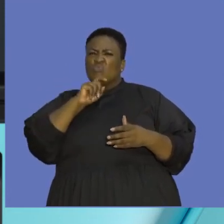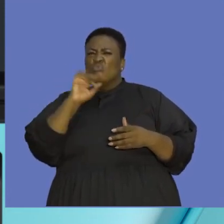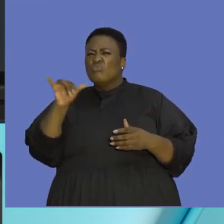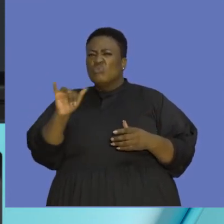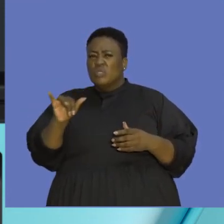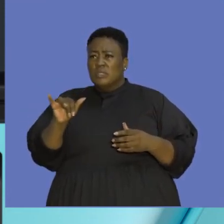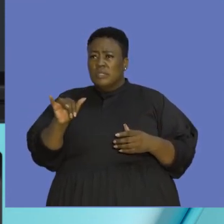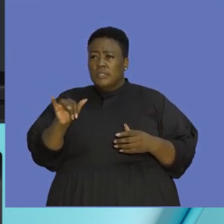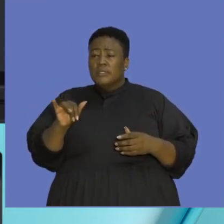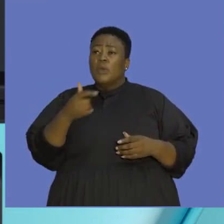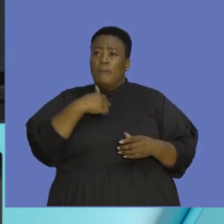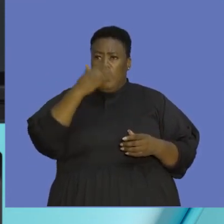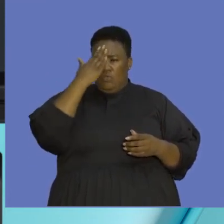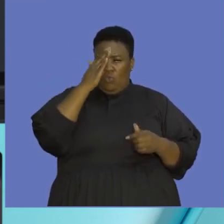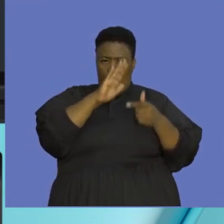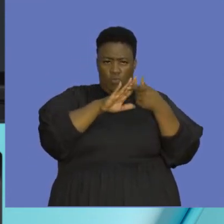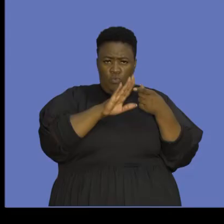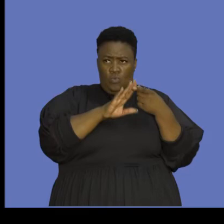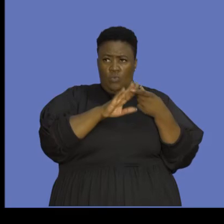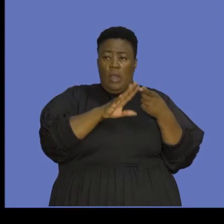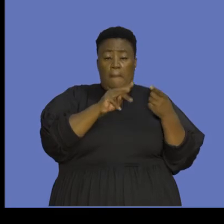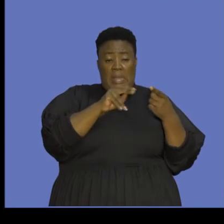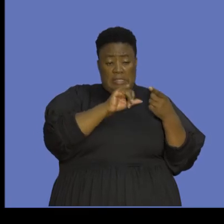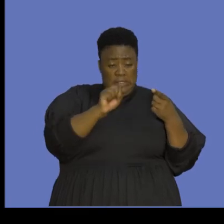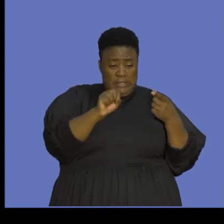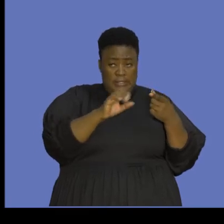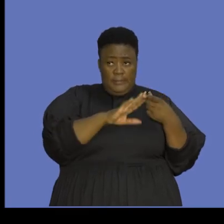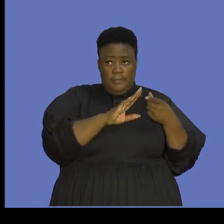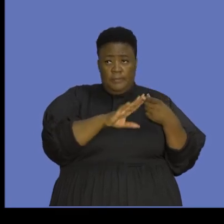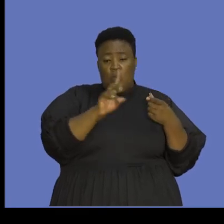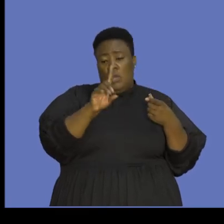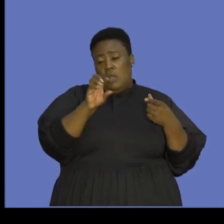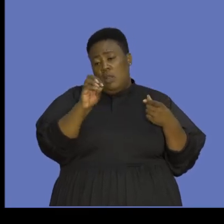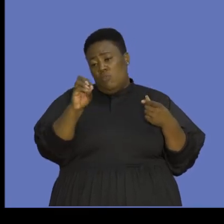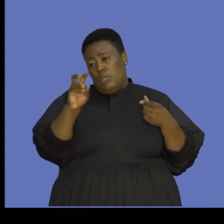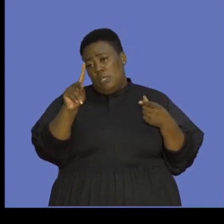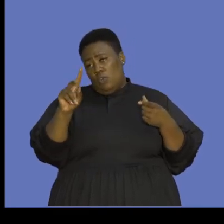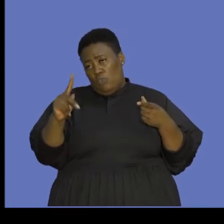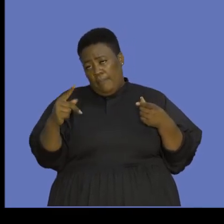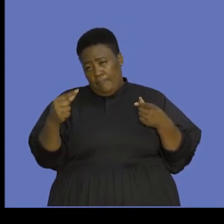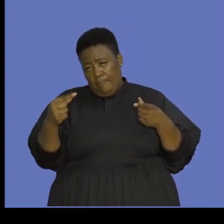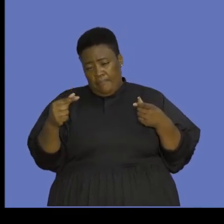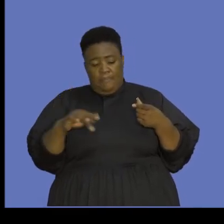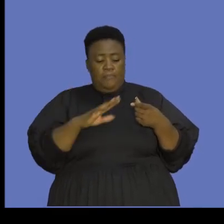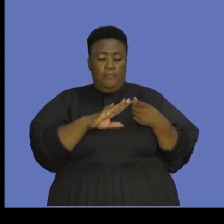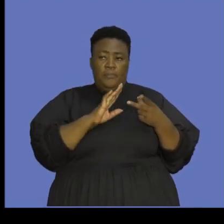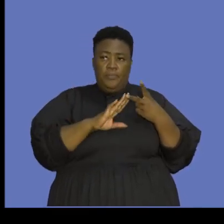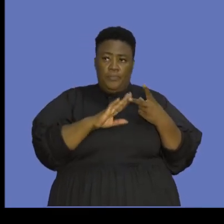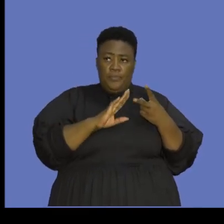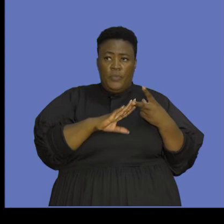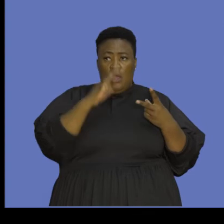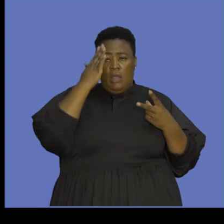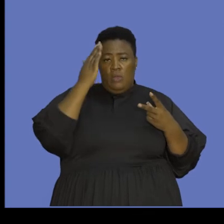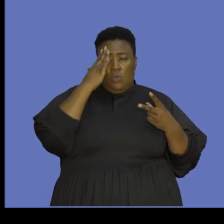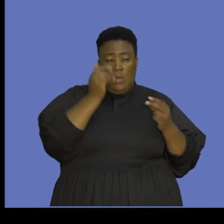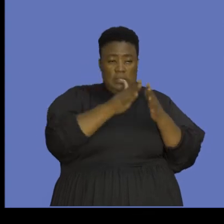we write down what we know. I know the mass is 100 kilograms. I know